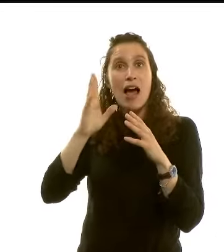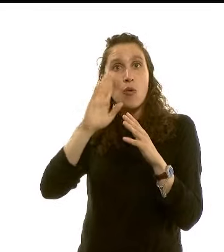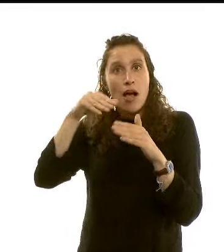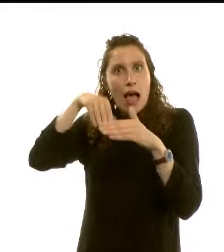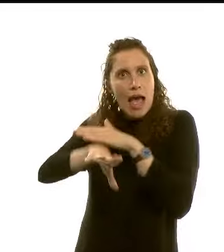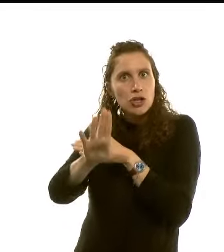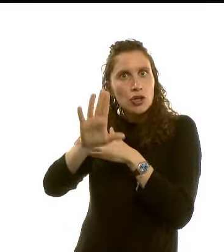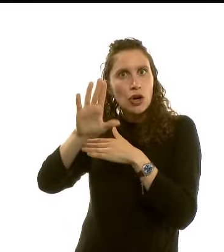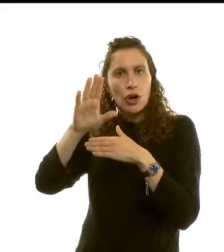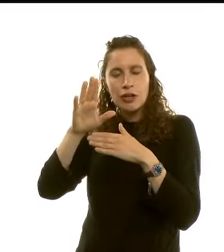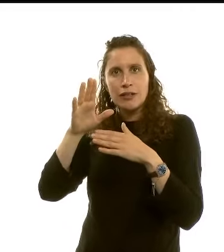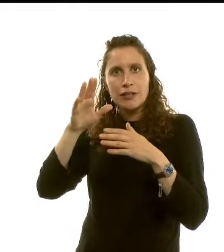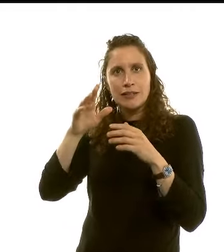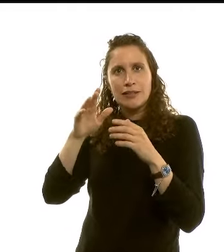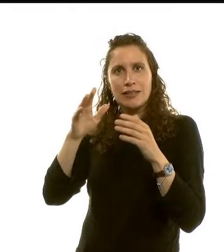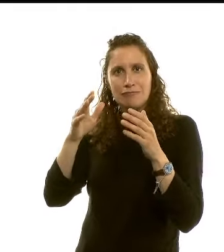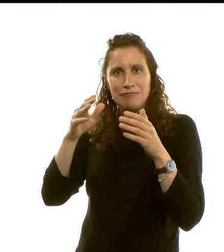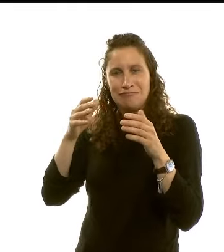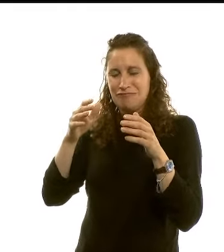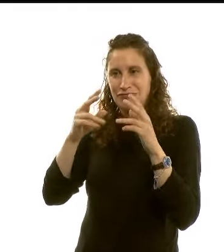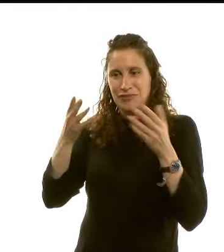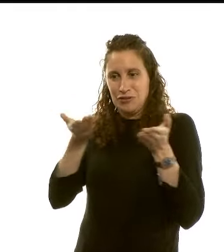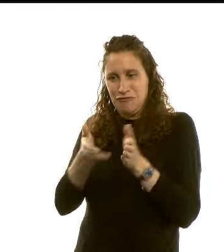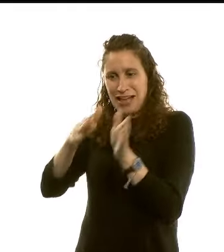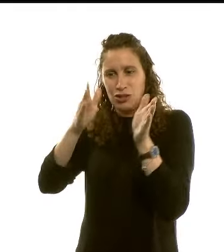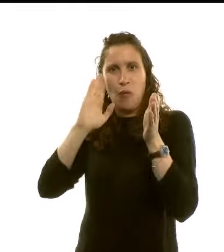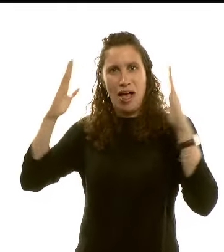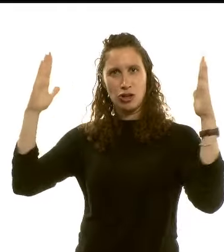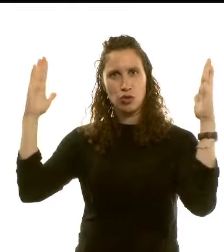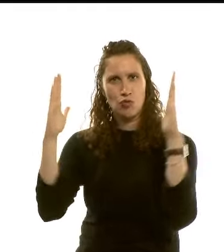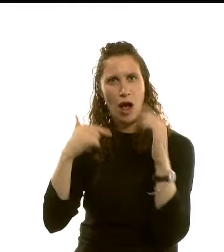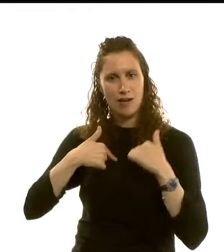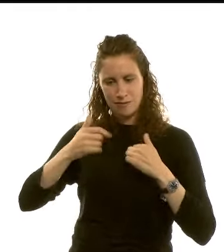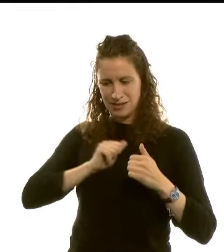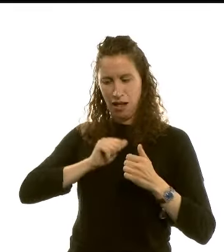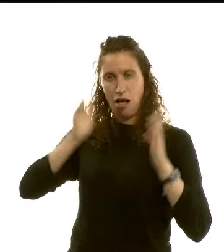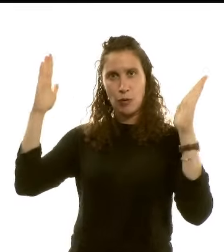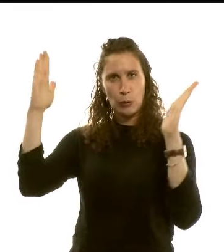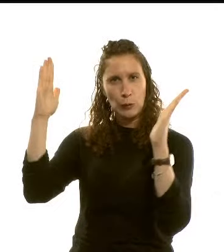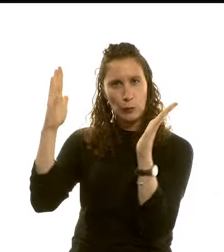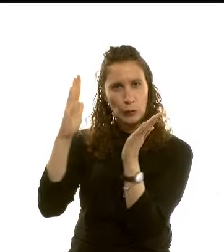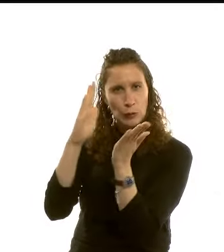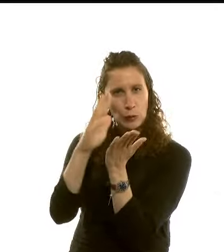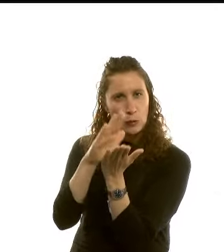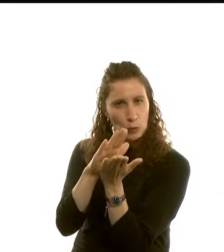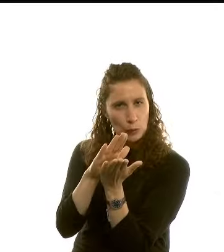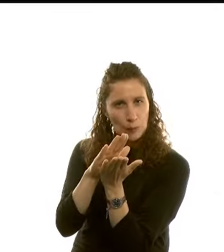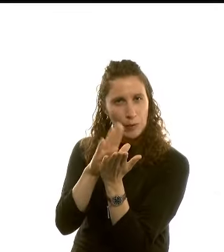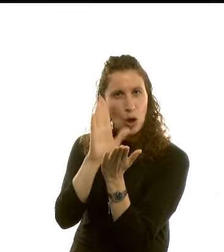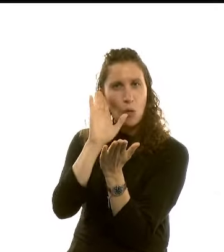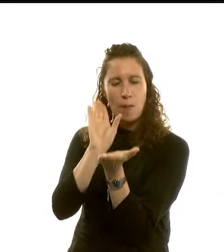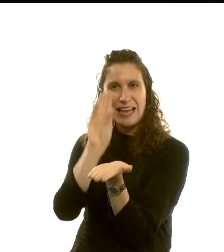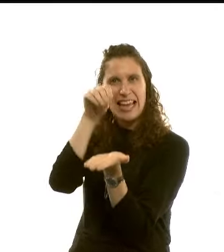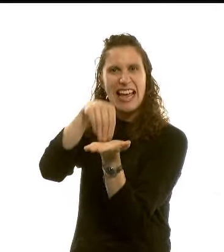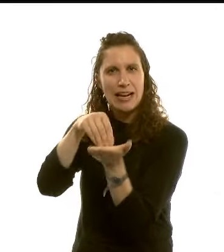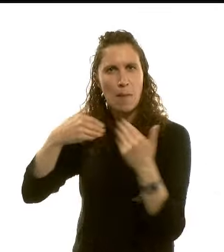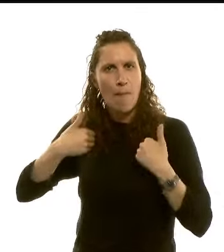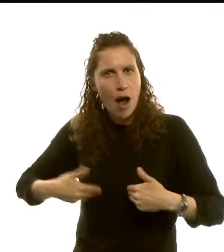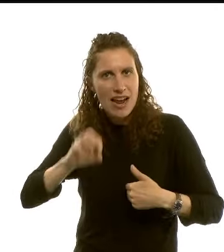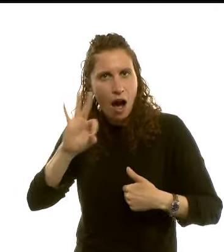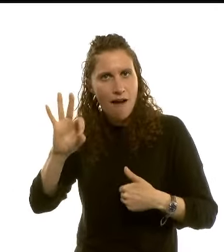modified science vessel and be shrunk down to microscopic size and actually injected into the body of a